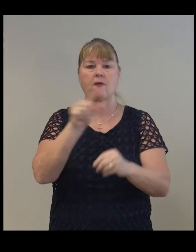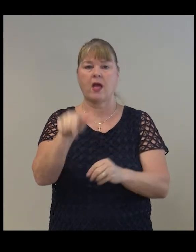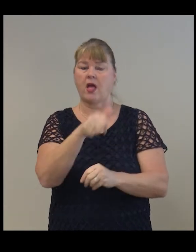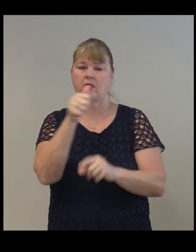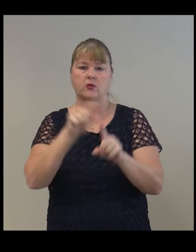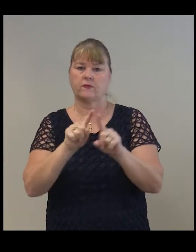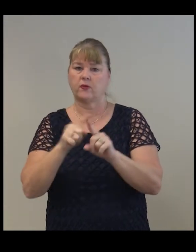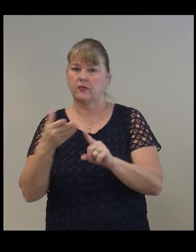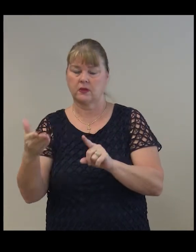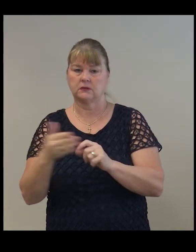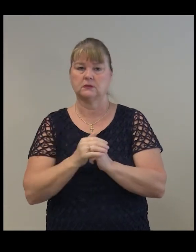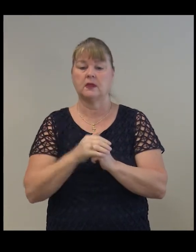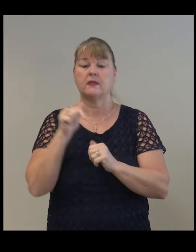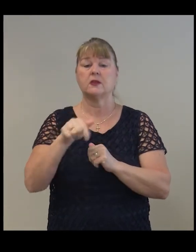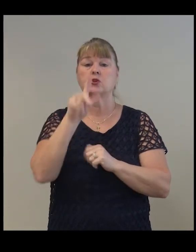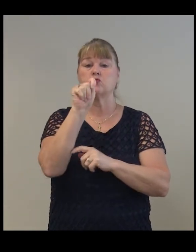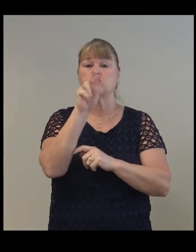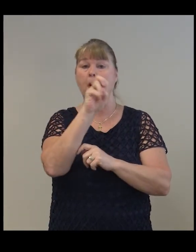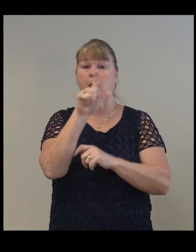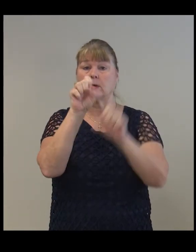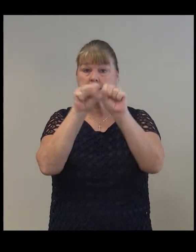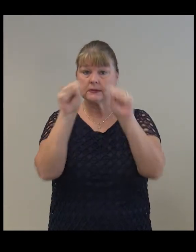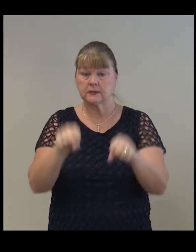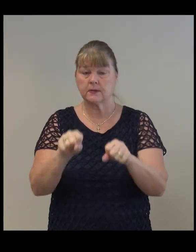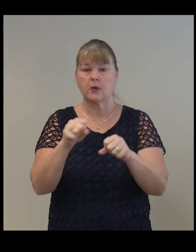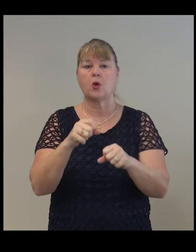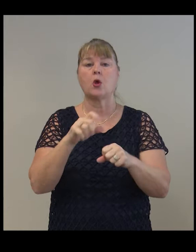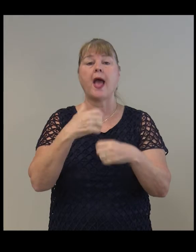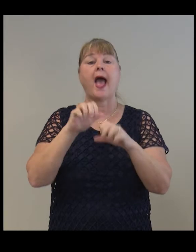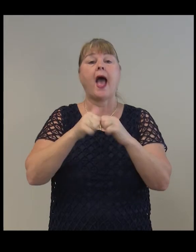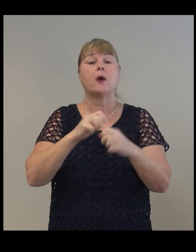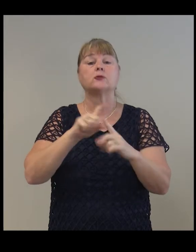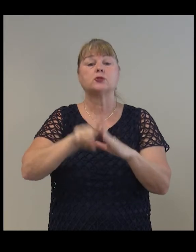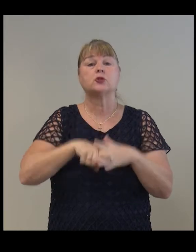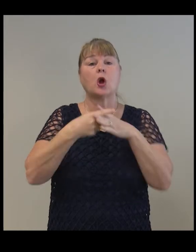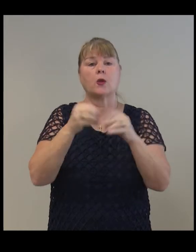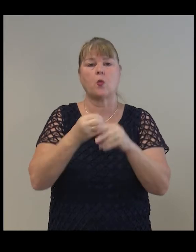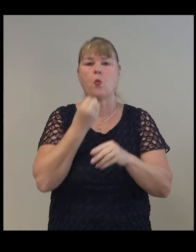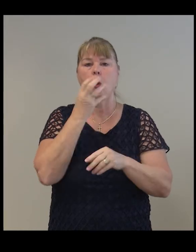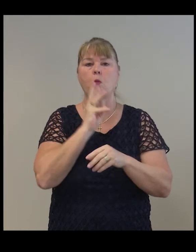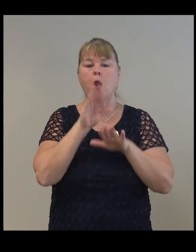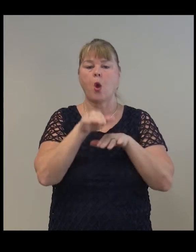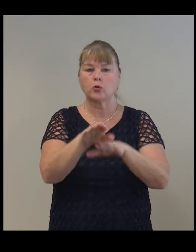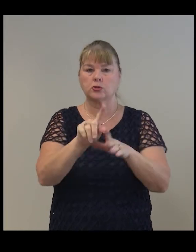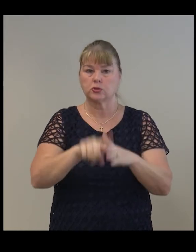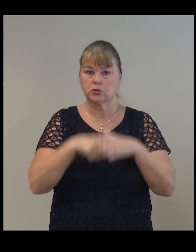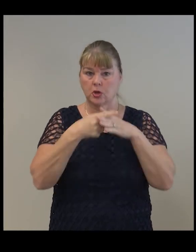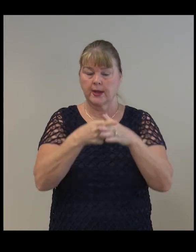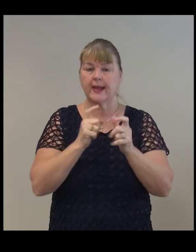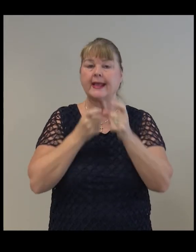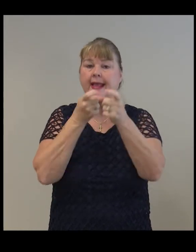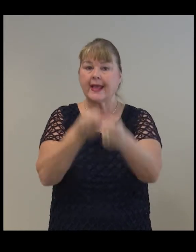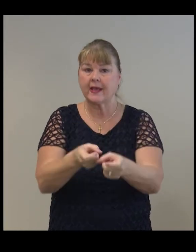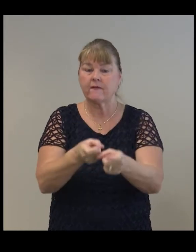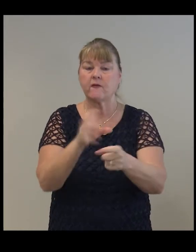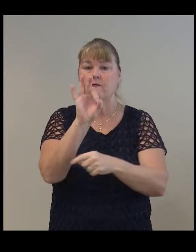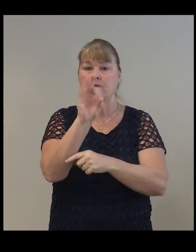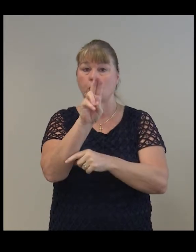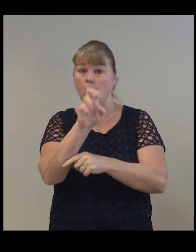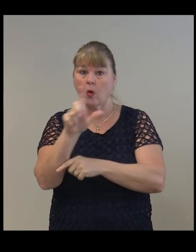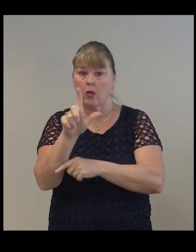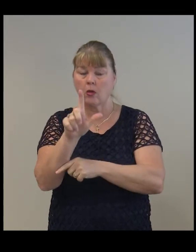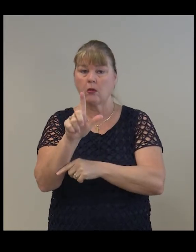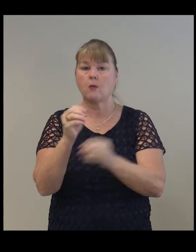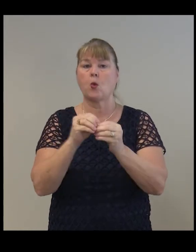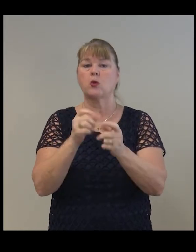tropical systems form over warm ocean waters, and that's actually what gives these hurricane fuel.